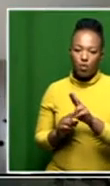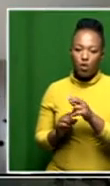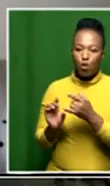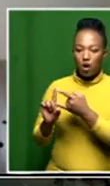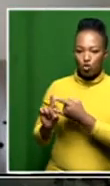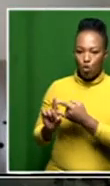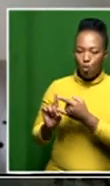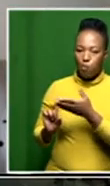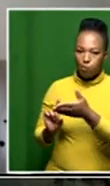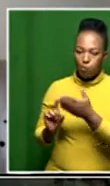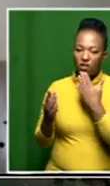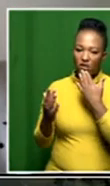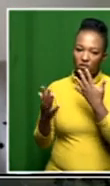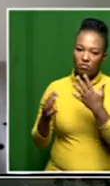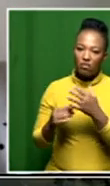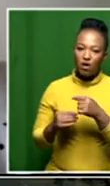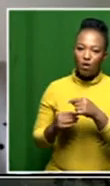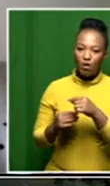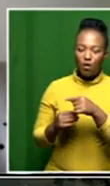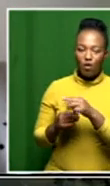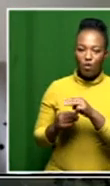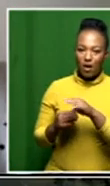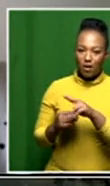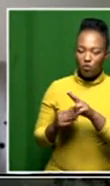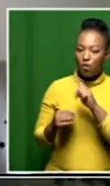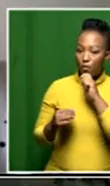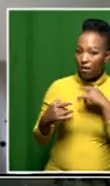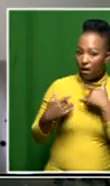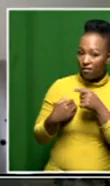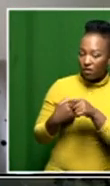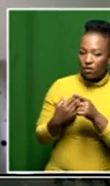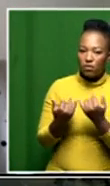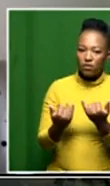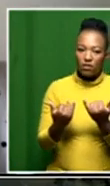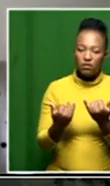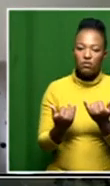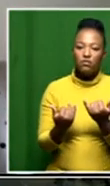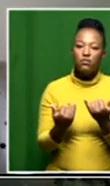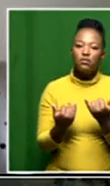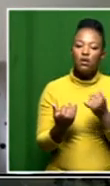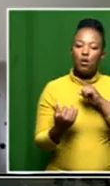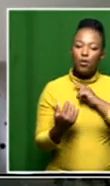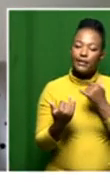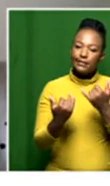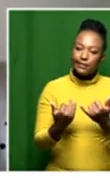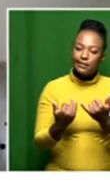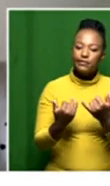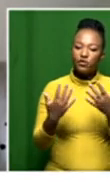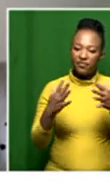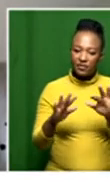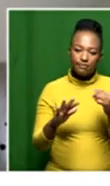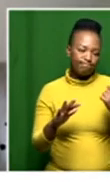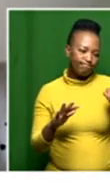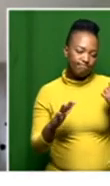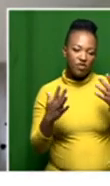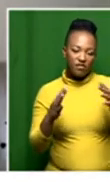rather. Thanks so much for your time this morning, Ms. Gwebu. Welcome to Morning Live once more. So this was a rather quick turnaround. We spoke to